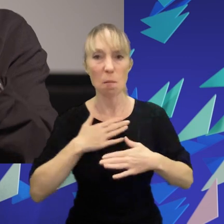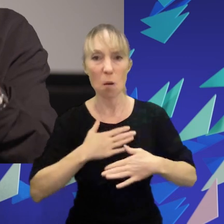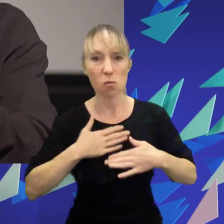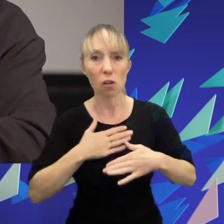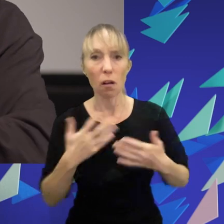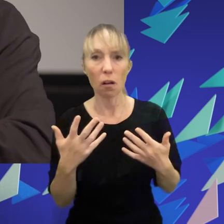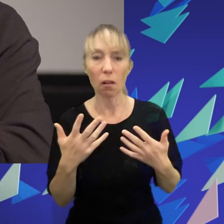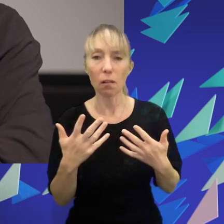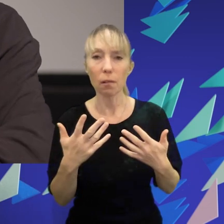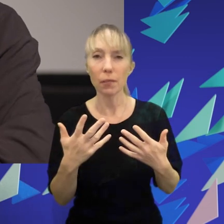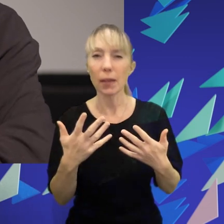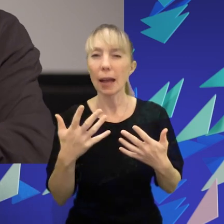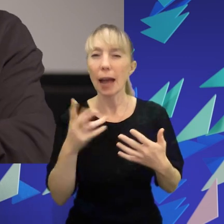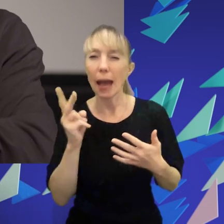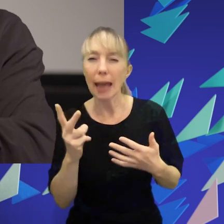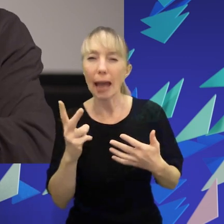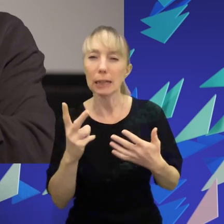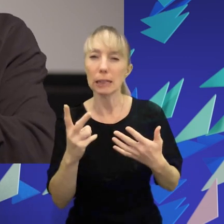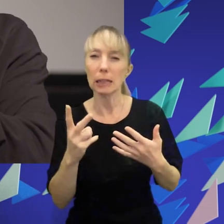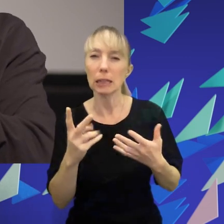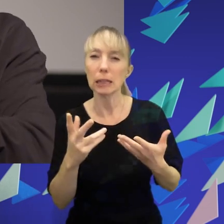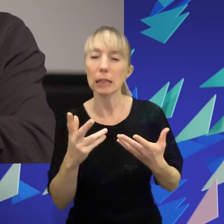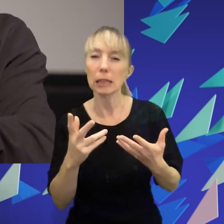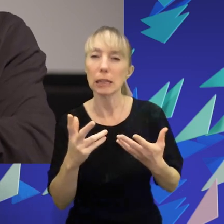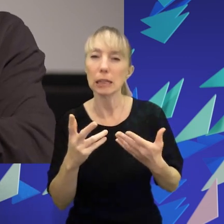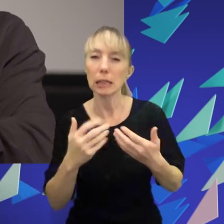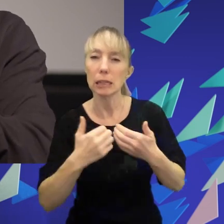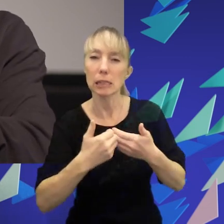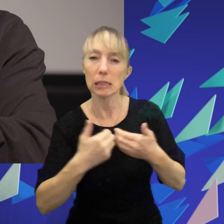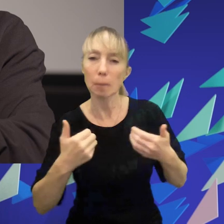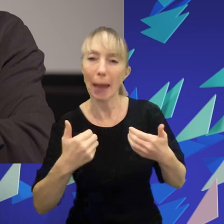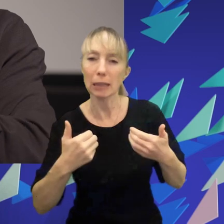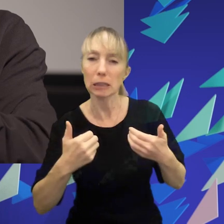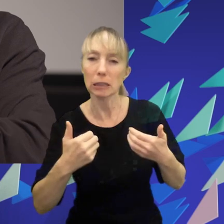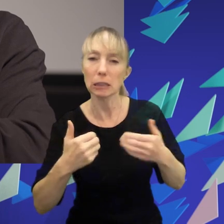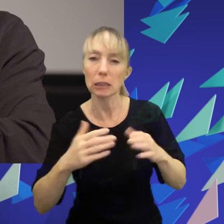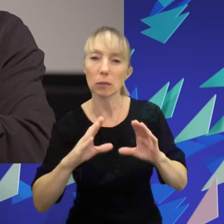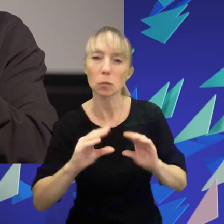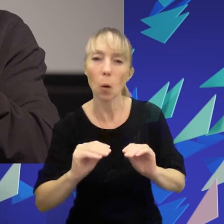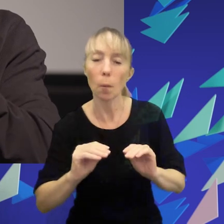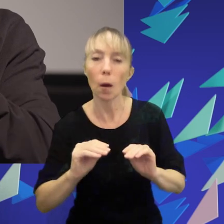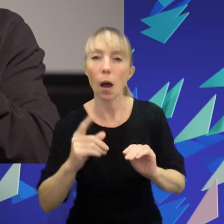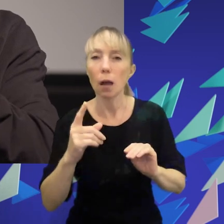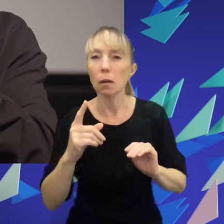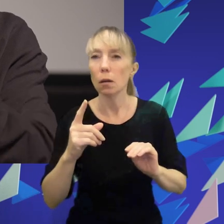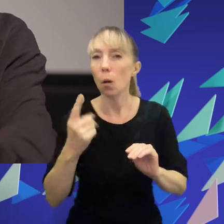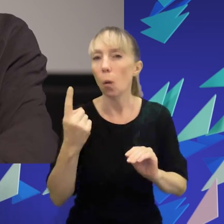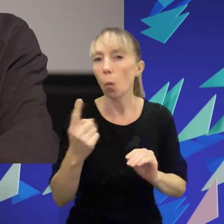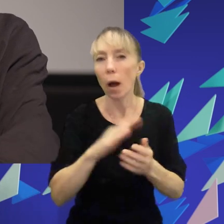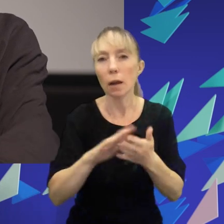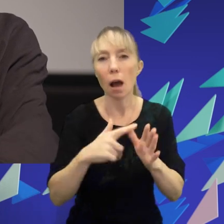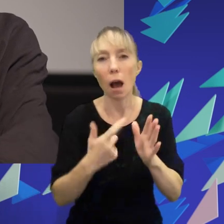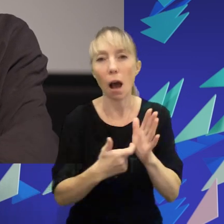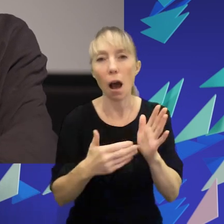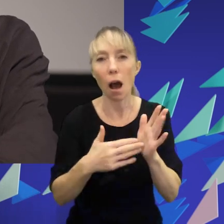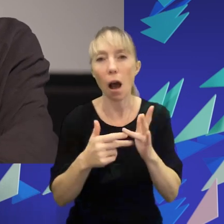these three things, with the spaces again. The spaces he got between the notes and the complexity of one harmony is almost a symphony